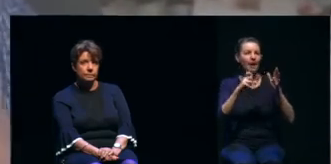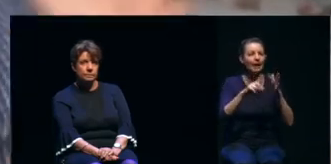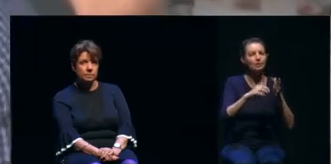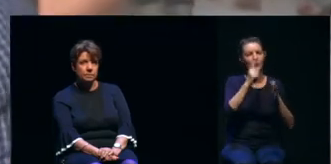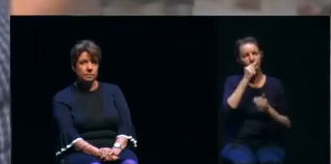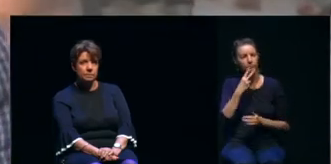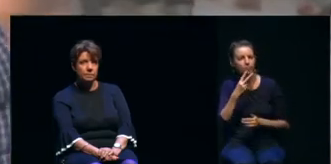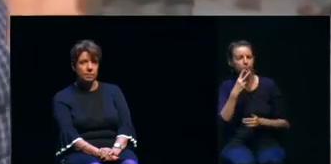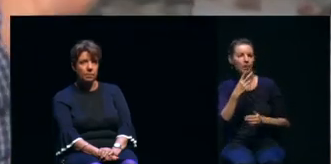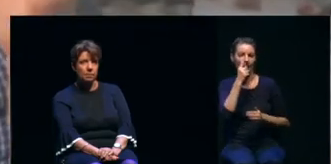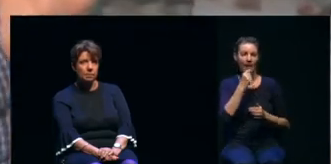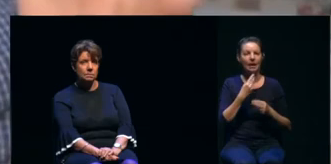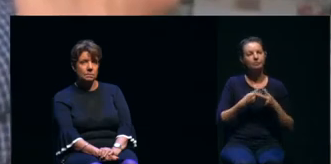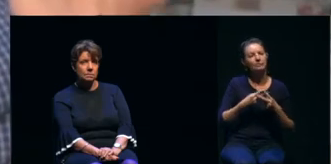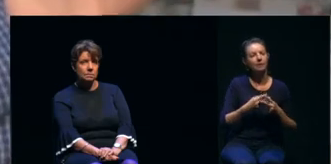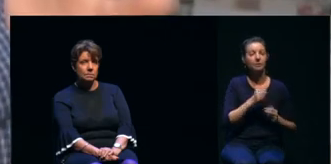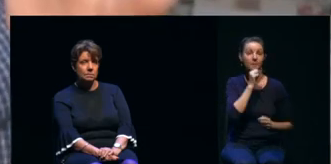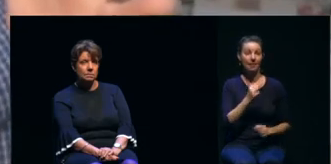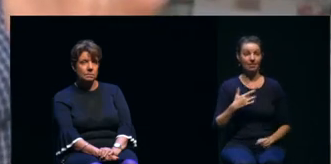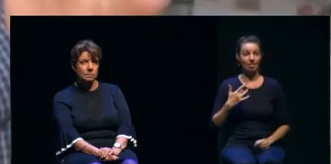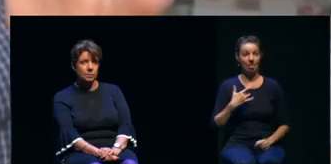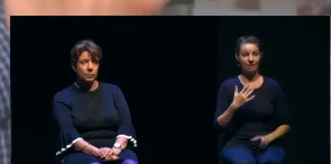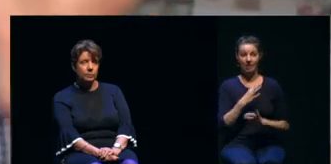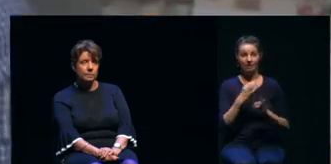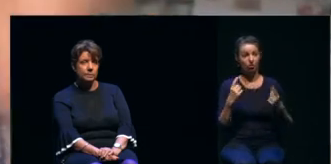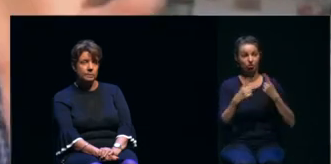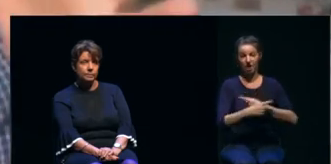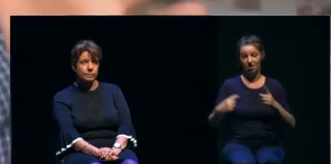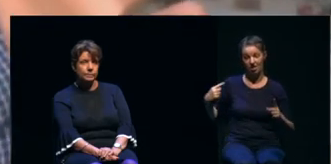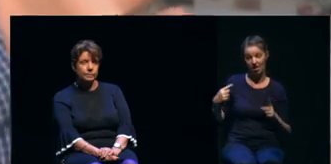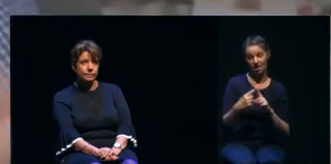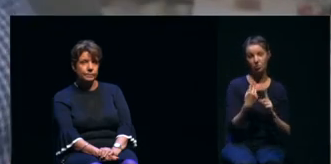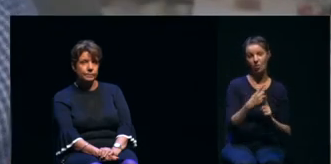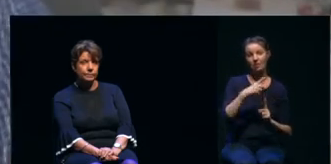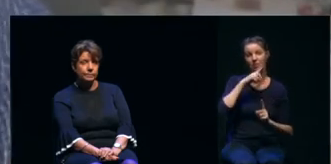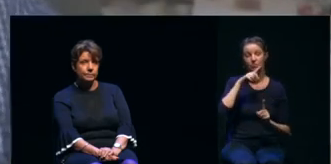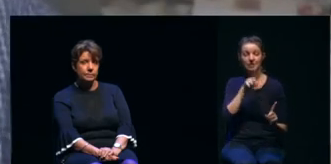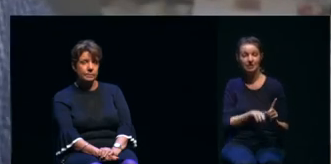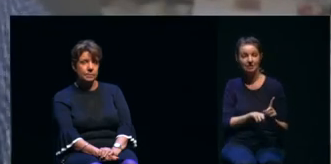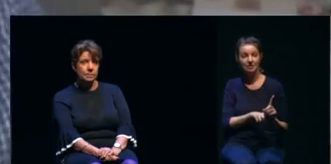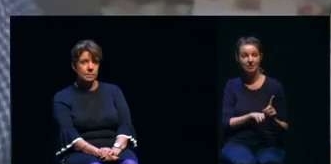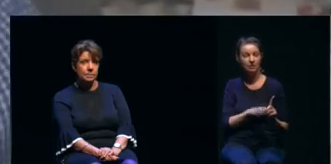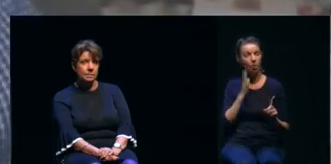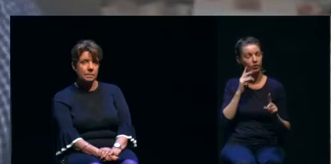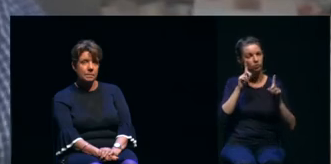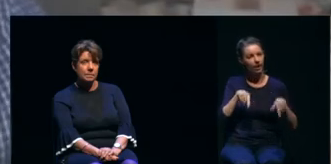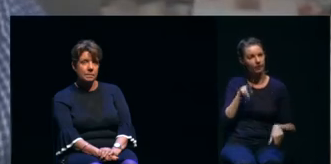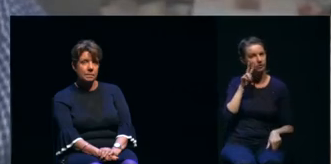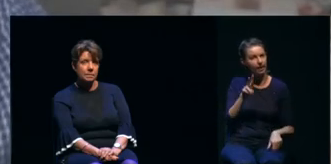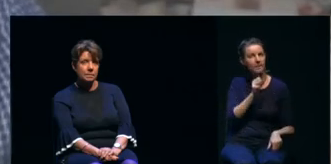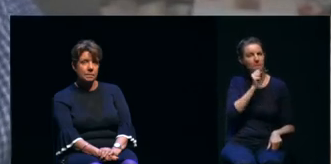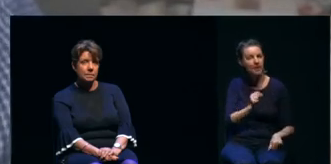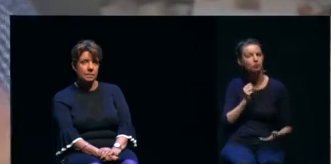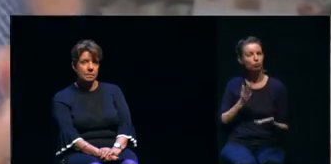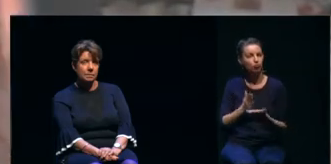sex. Men's lives have not changed at all in the last 100 years. They are absolutely the same and static. So when you start seeing the rise of men's rights